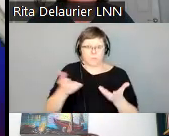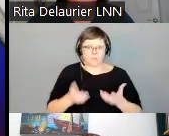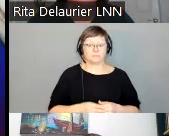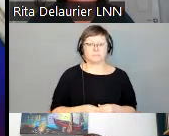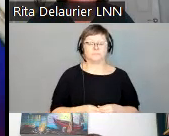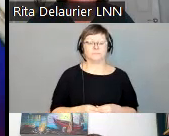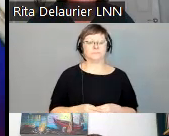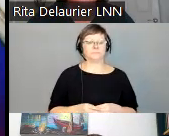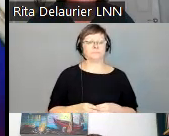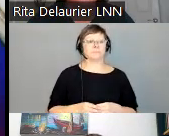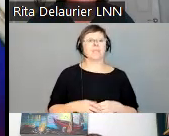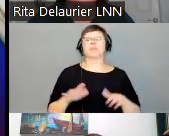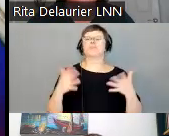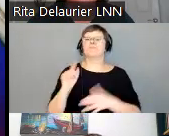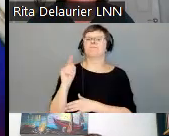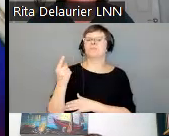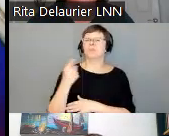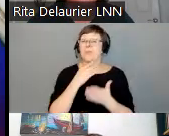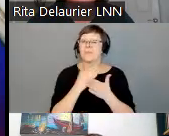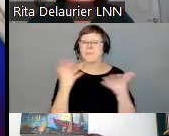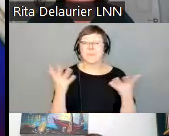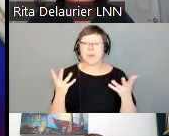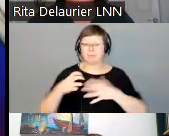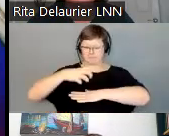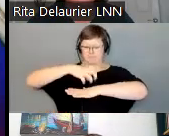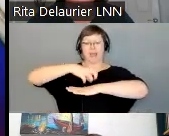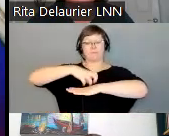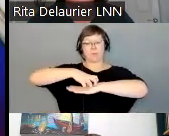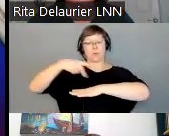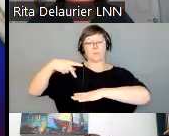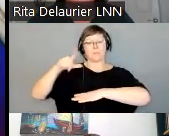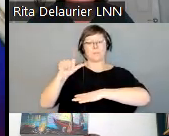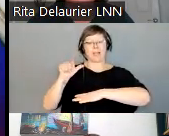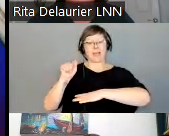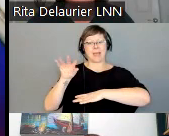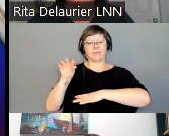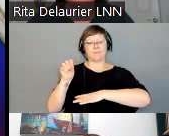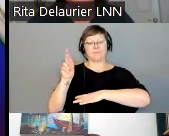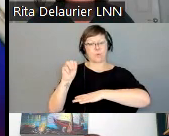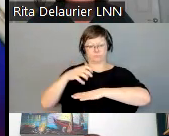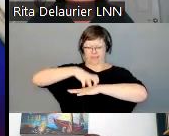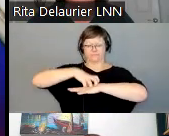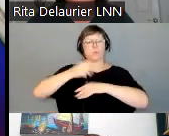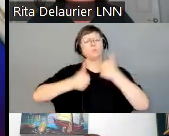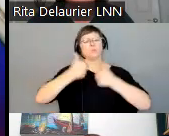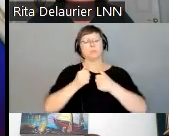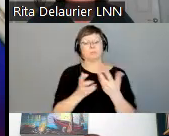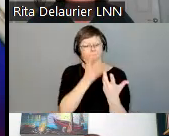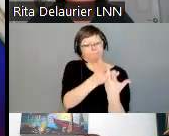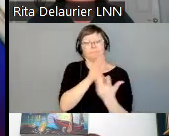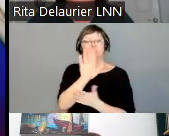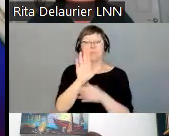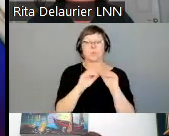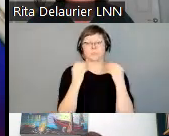So the first thing I wanted to chat about is what platform is right for you and your organization. And I guarantee everyone